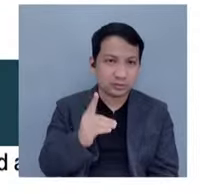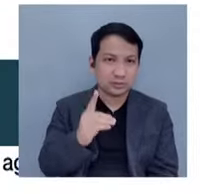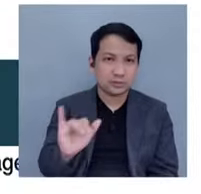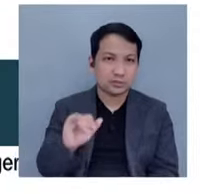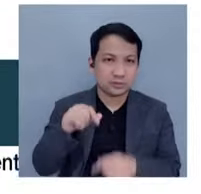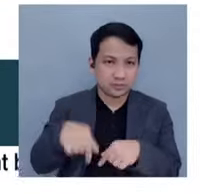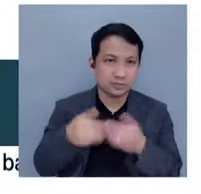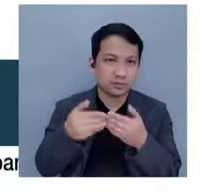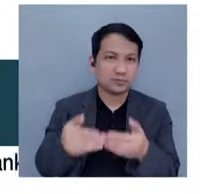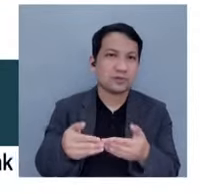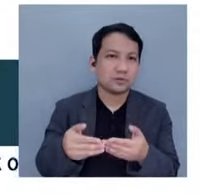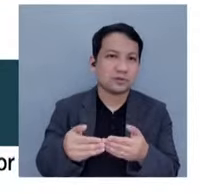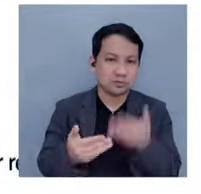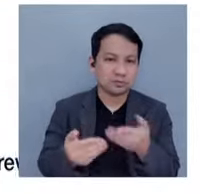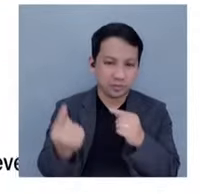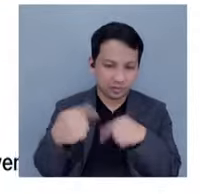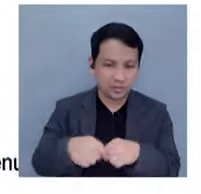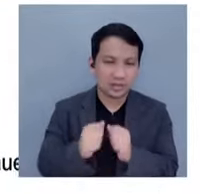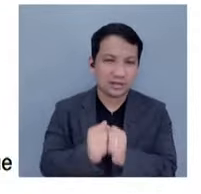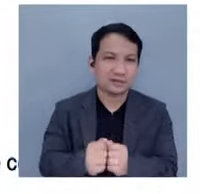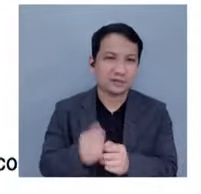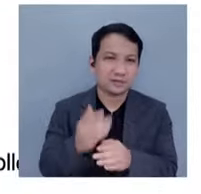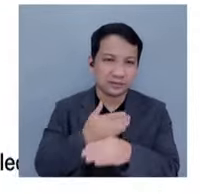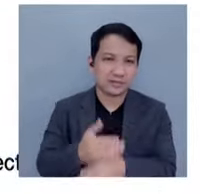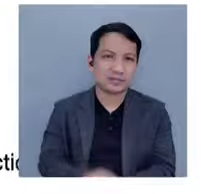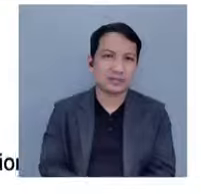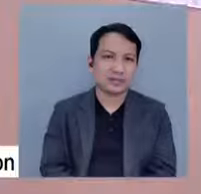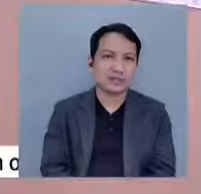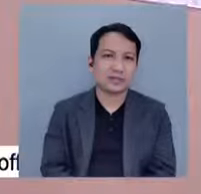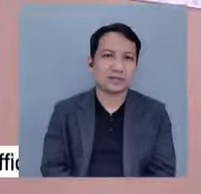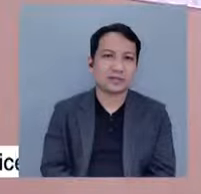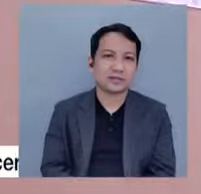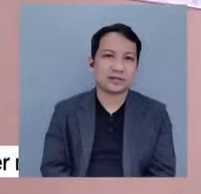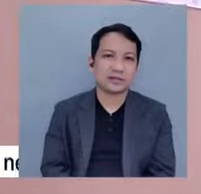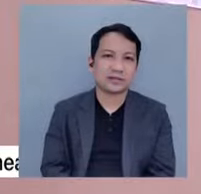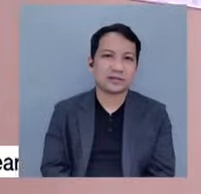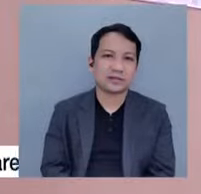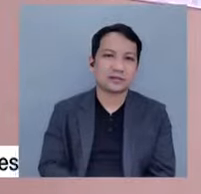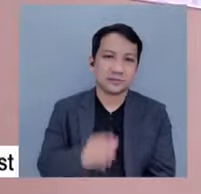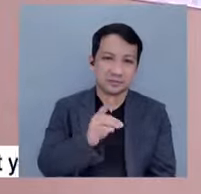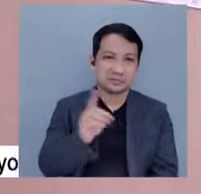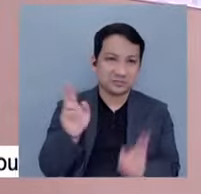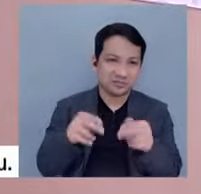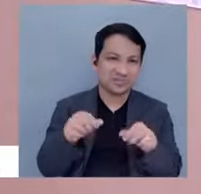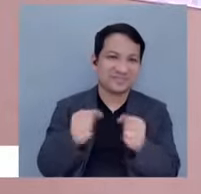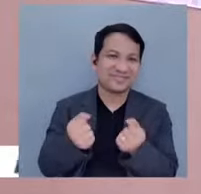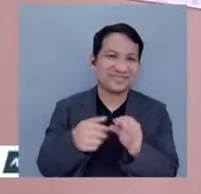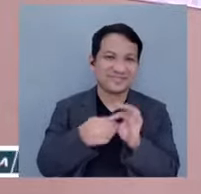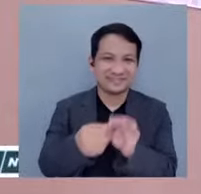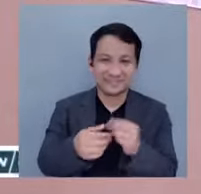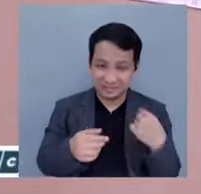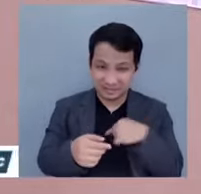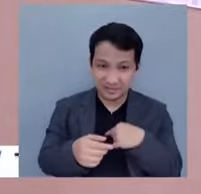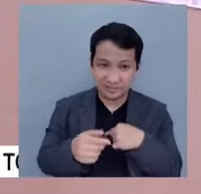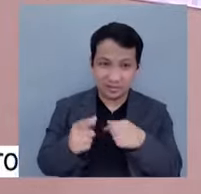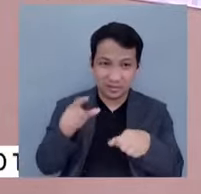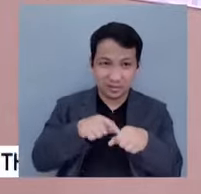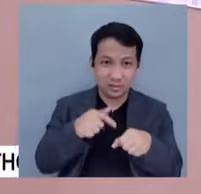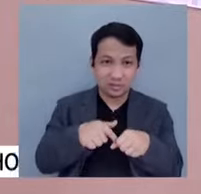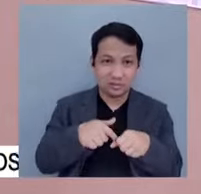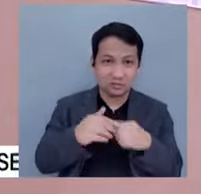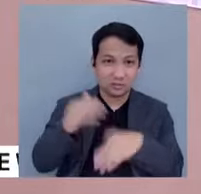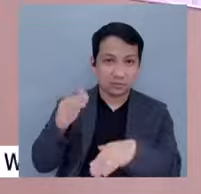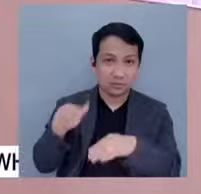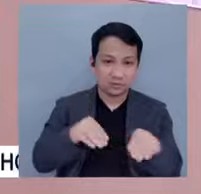you coming to the show. Take care. Thank you. All right, from there, we're going to take a quick break. Up ahead, local fuel prices. We'll see mixed movements this week.